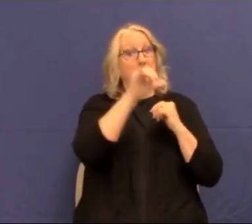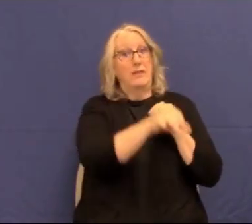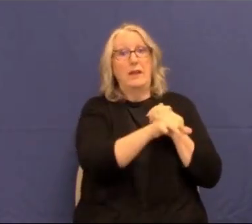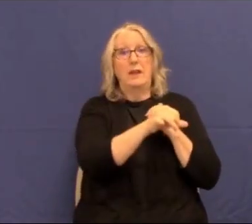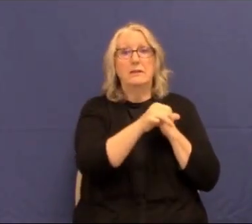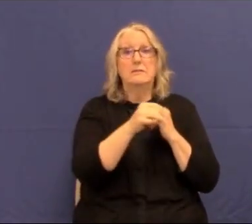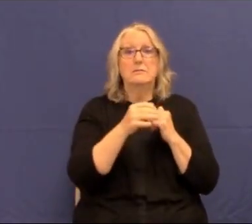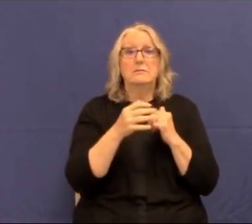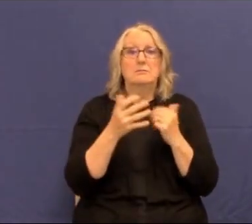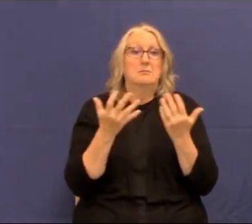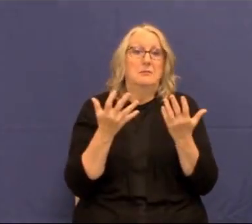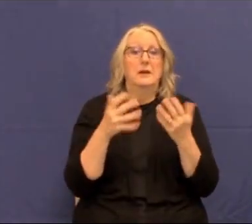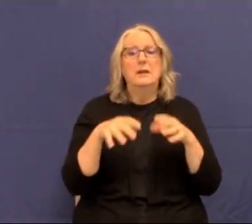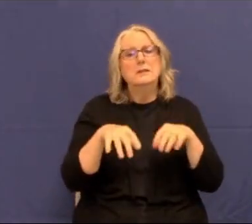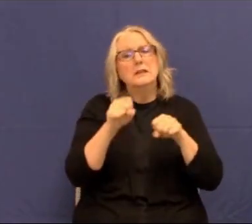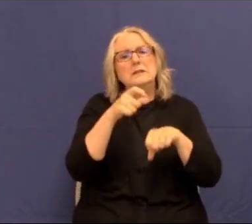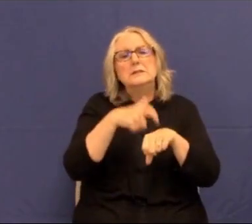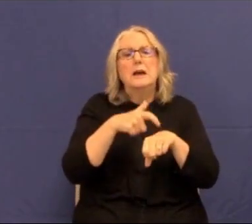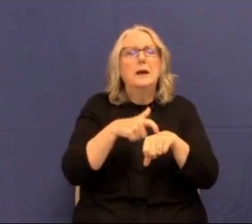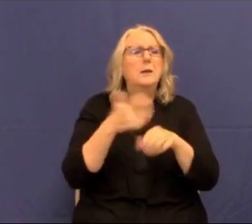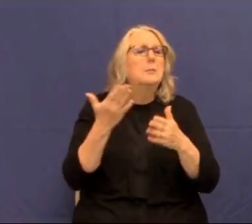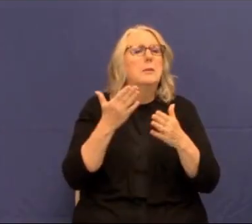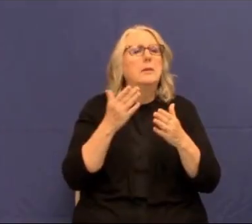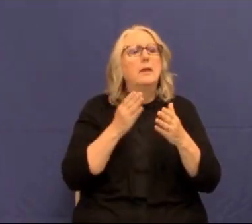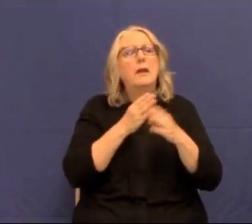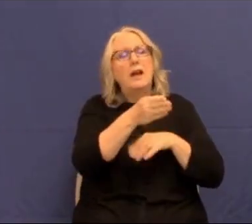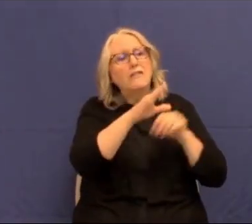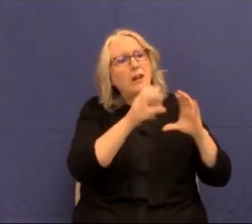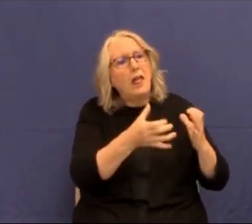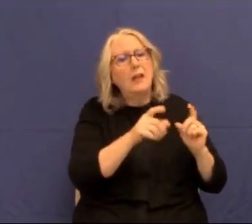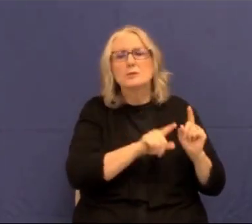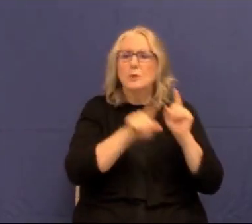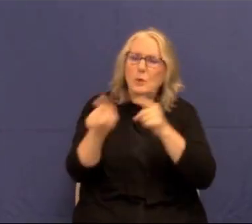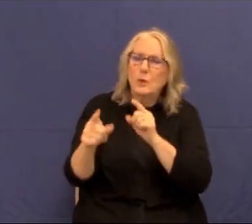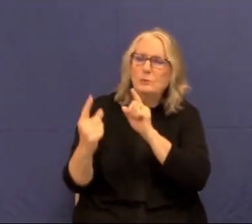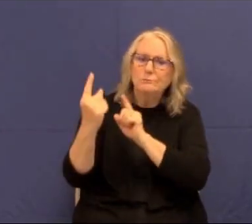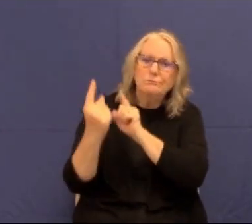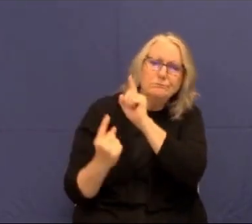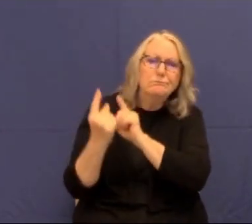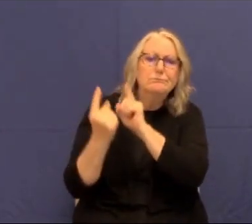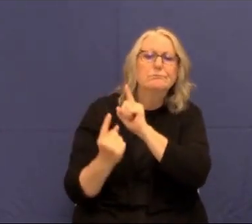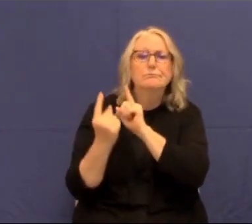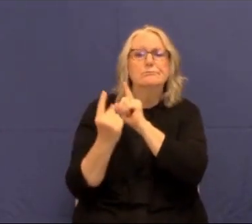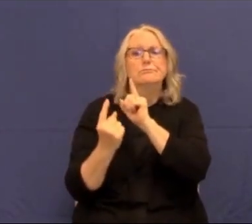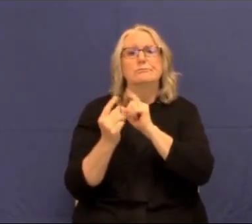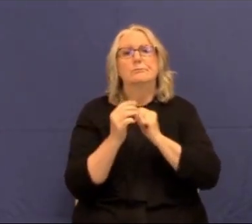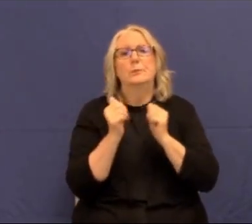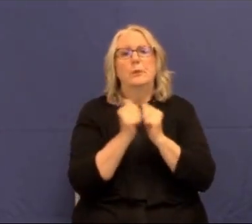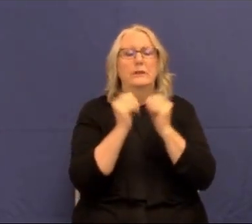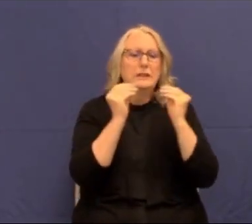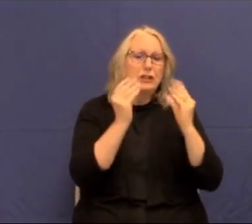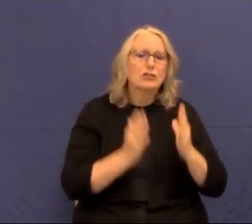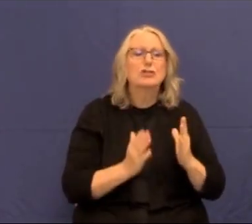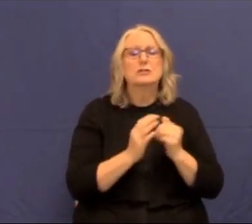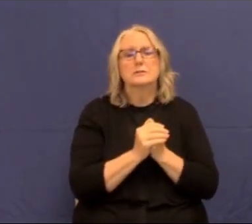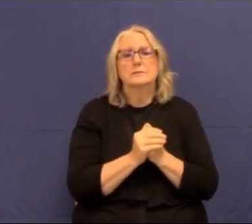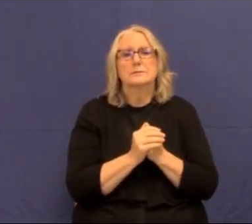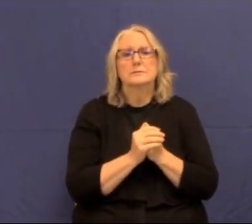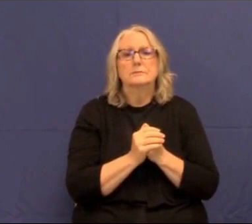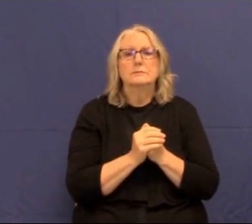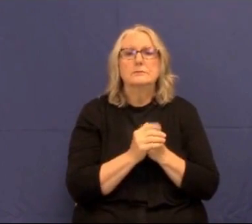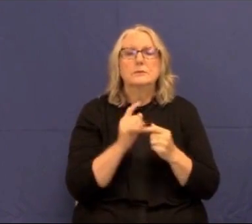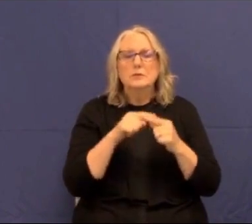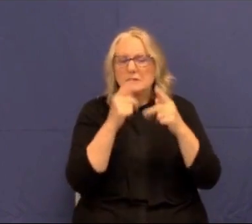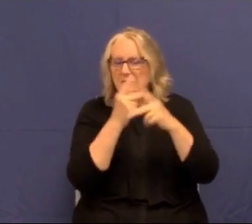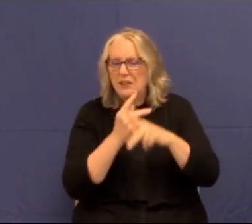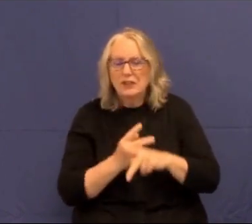than that, just, simply making the time to come in after class or after school and, work with, the